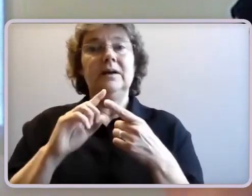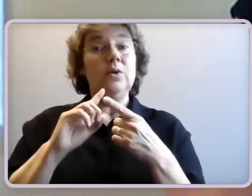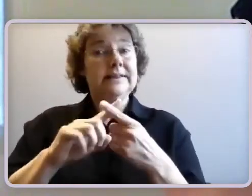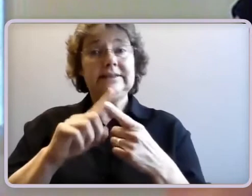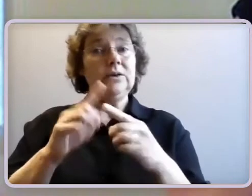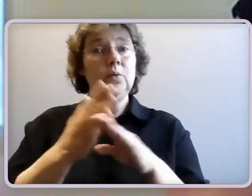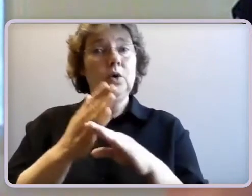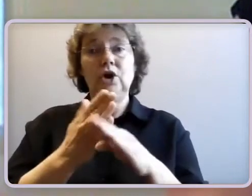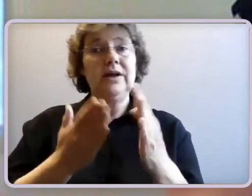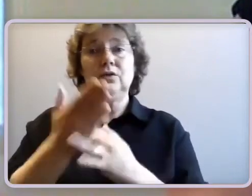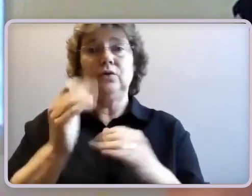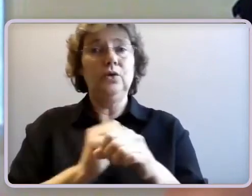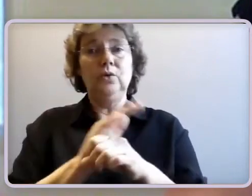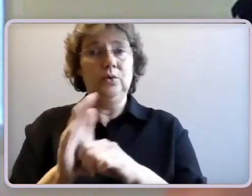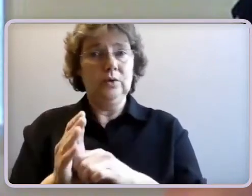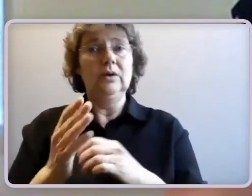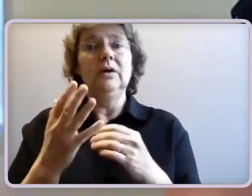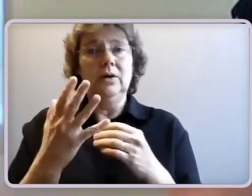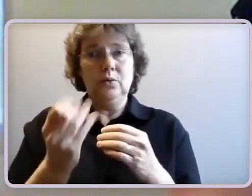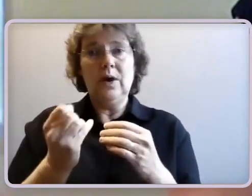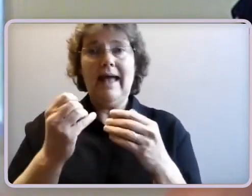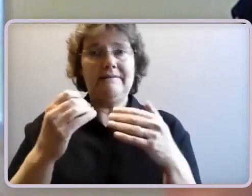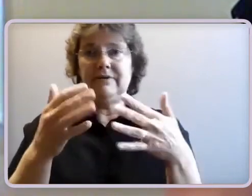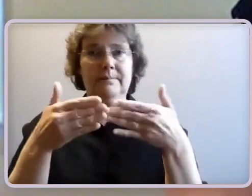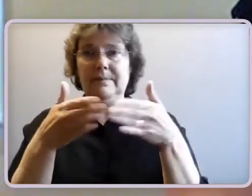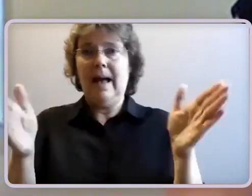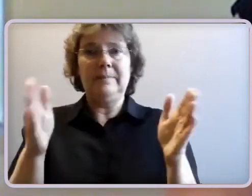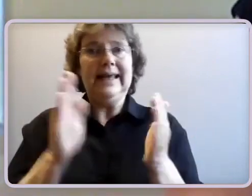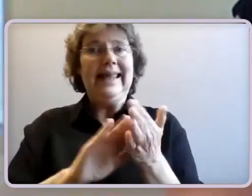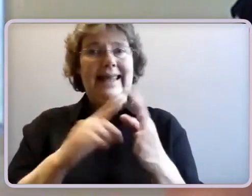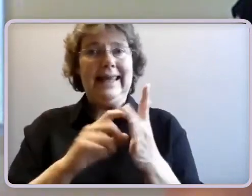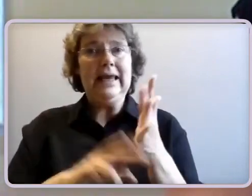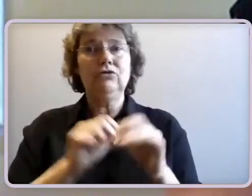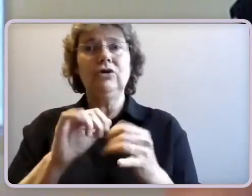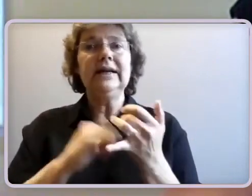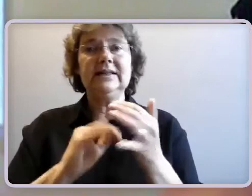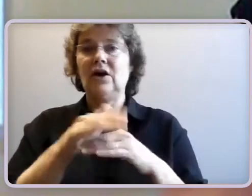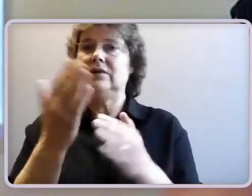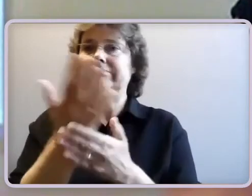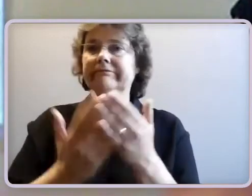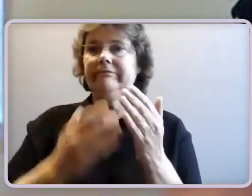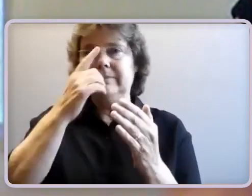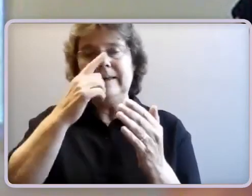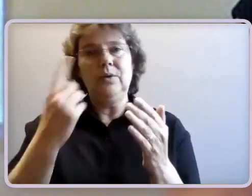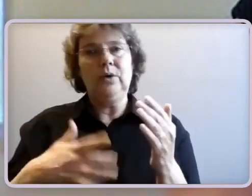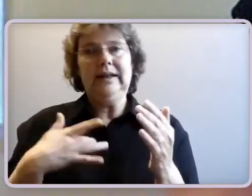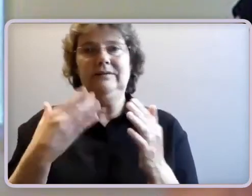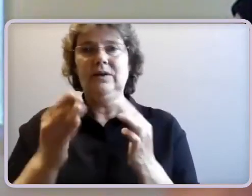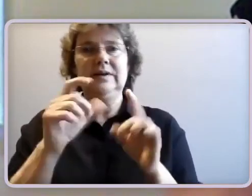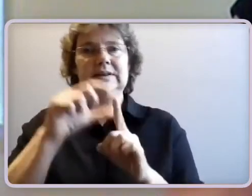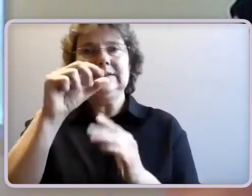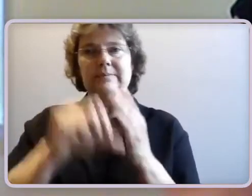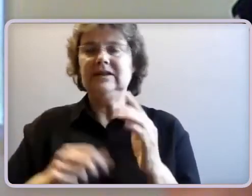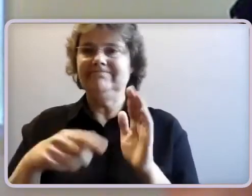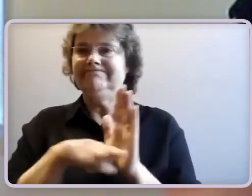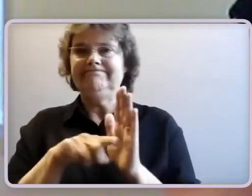public hearings focusing on the stories of people living with disability who have been adversely impacted by COVID-19.